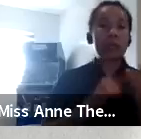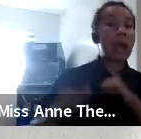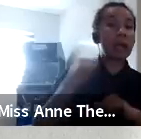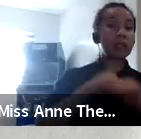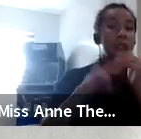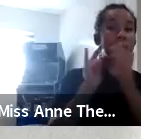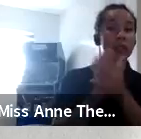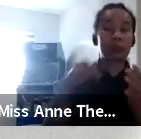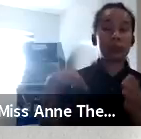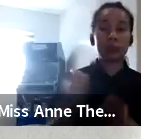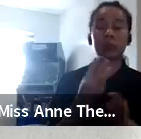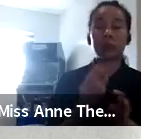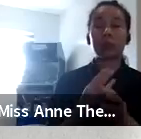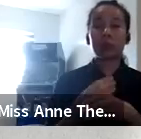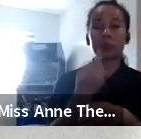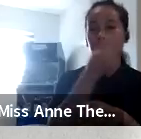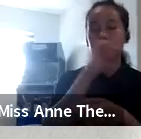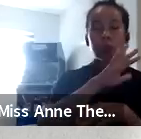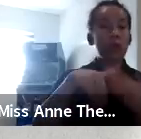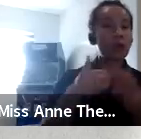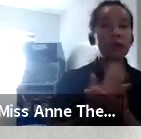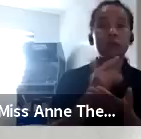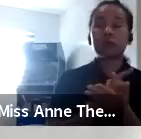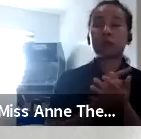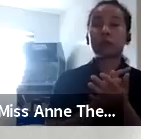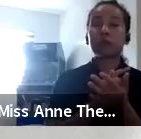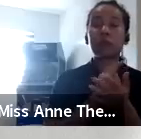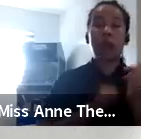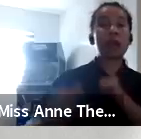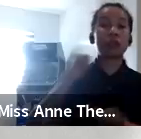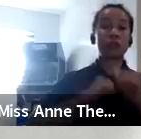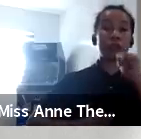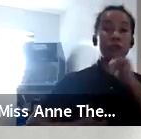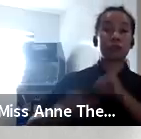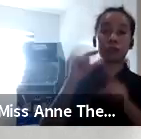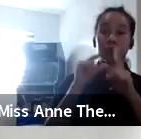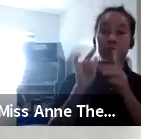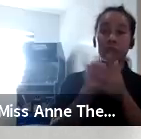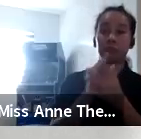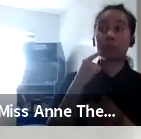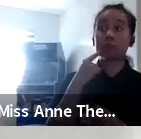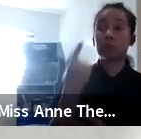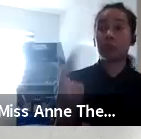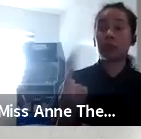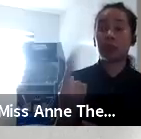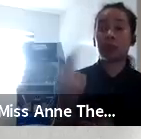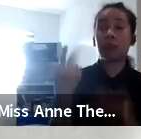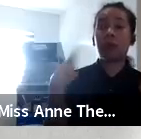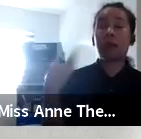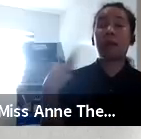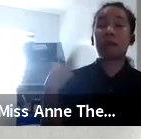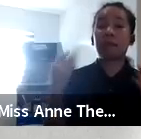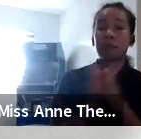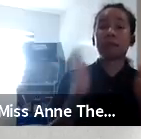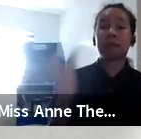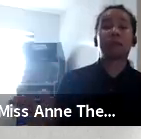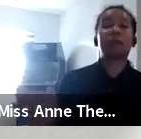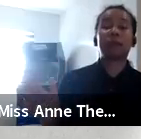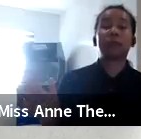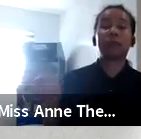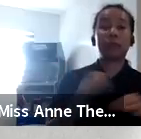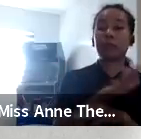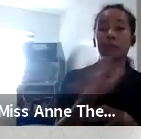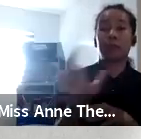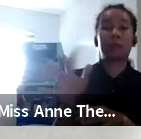take, because all of those actions, all of those words that we will say will have a big impact to our